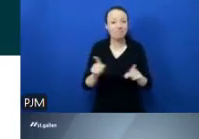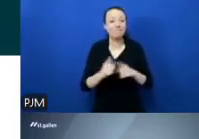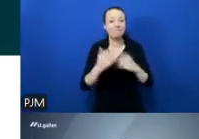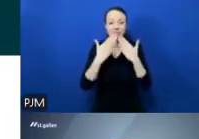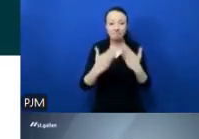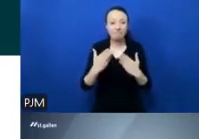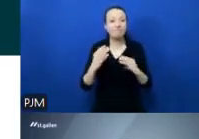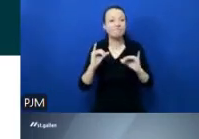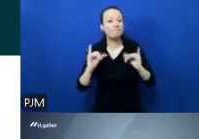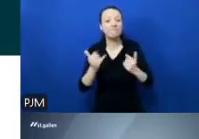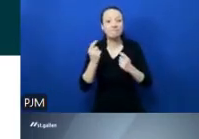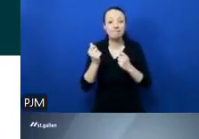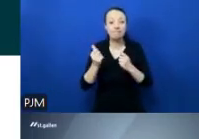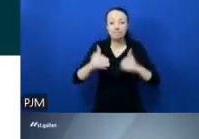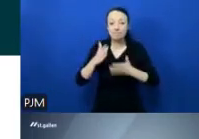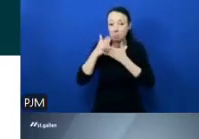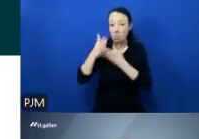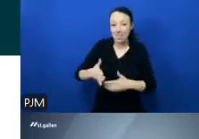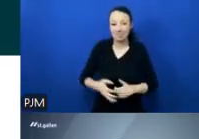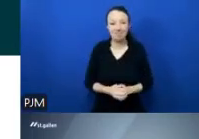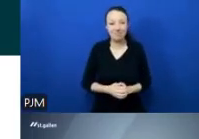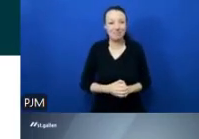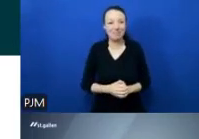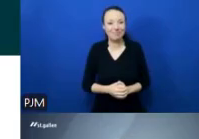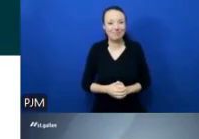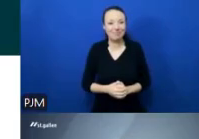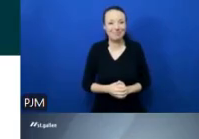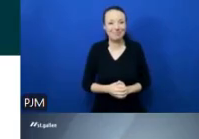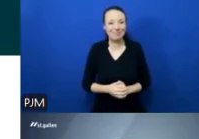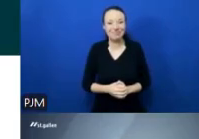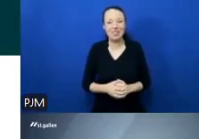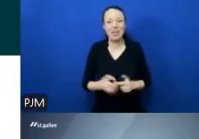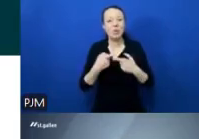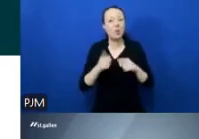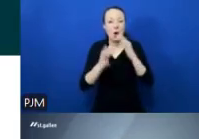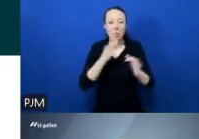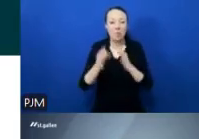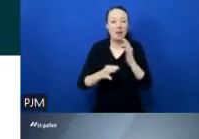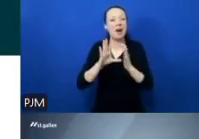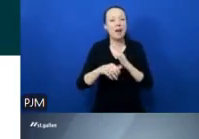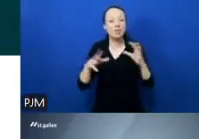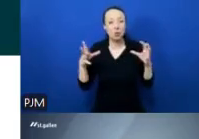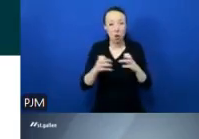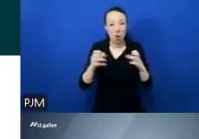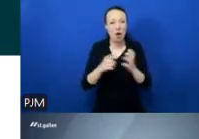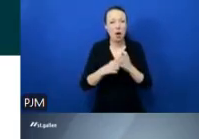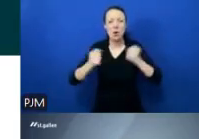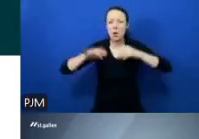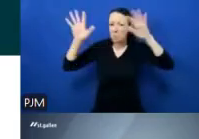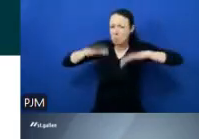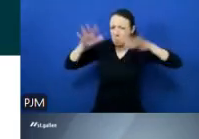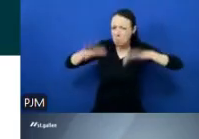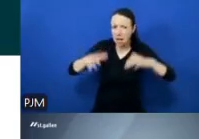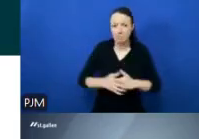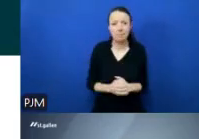to what kind of help we can face them. I will talk about the concept and within the